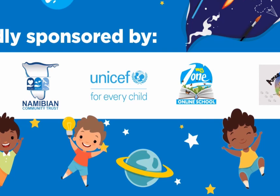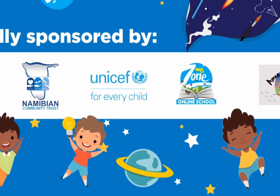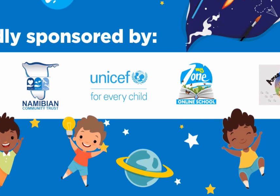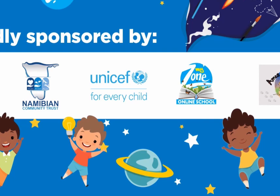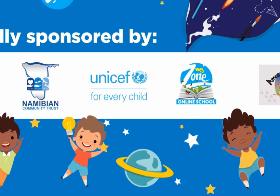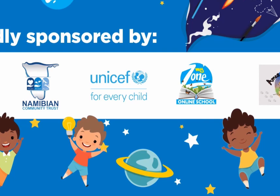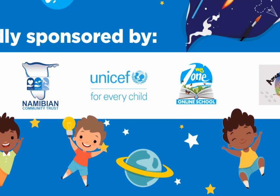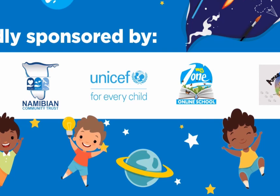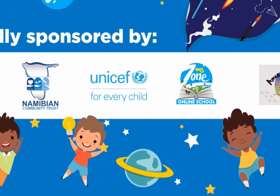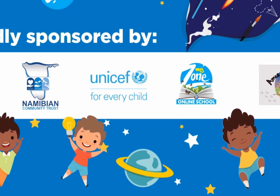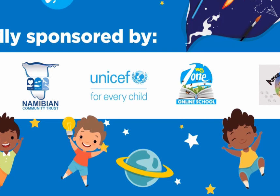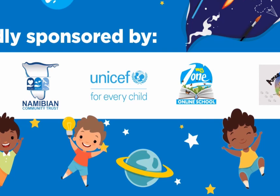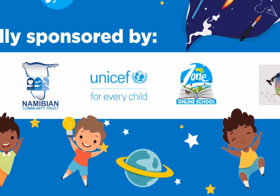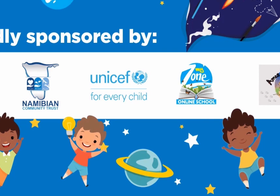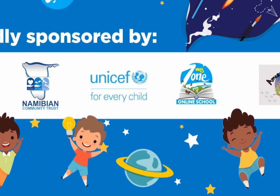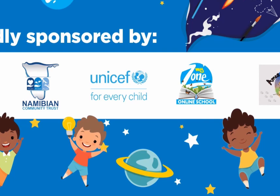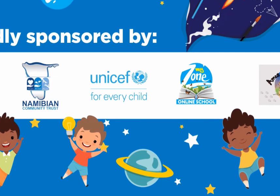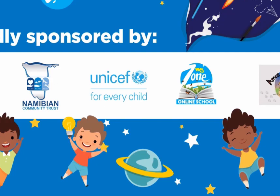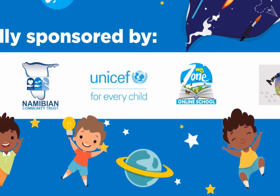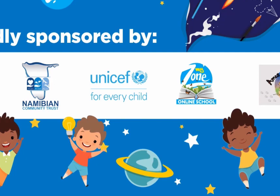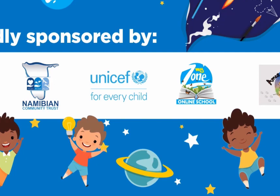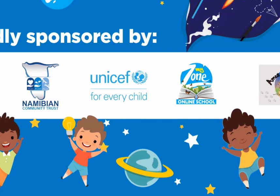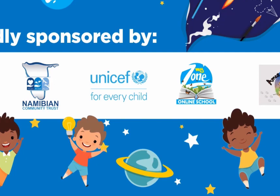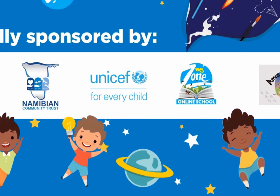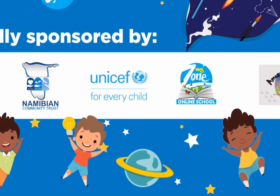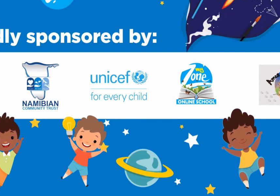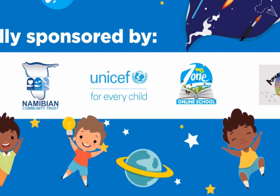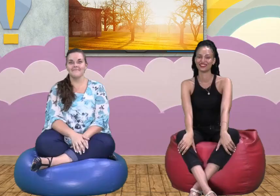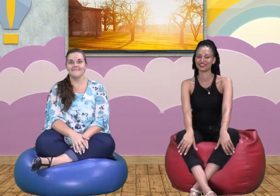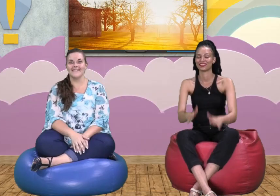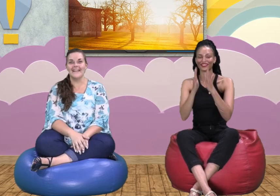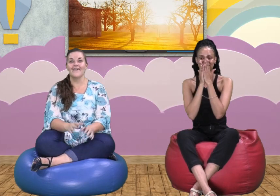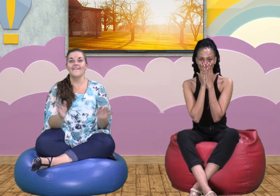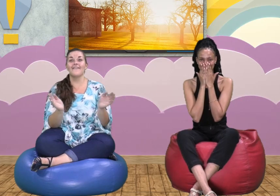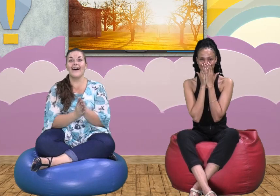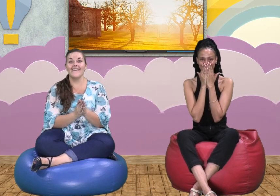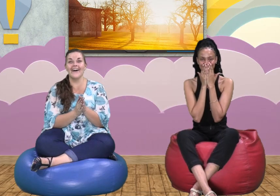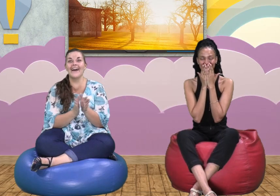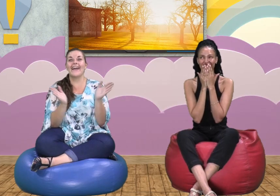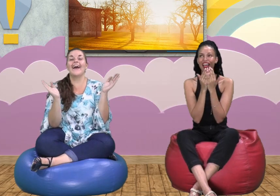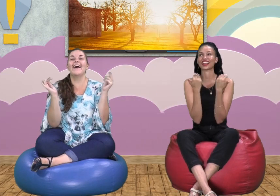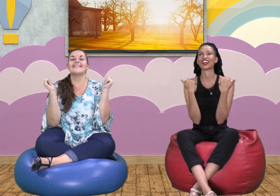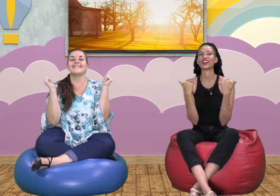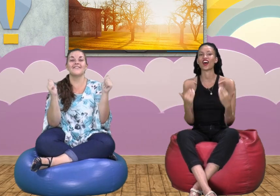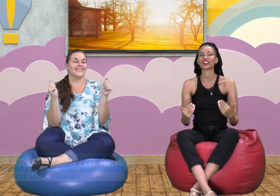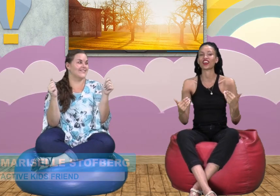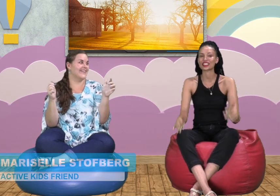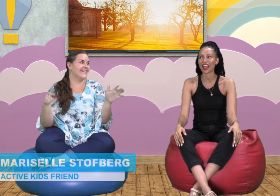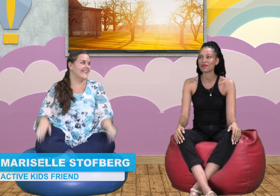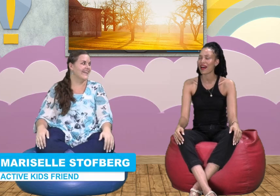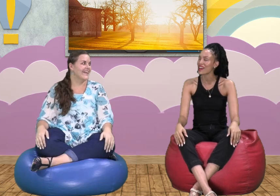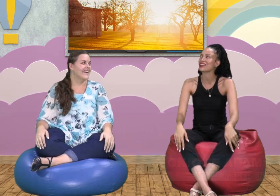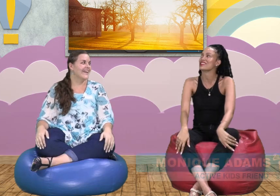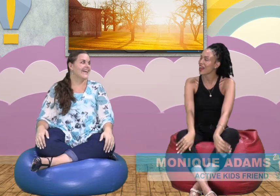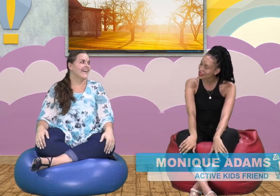UNICEF for Every Child, My Zone Online School, and Amos Meerkat Syllabus. Wow. I cannot